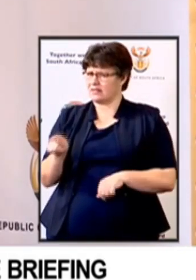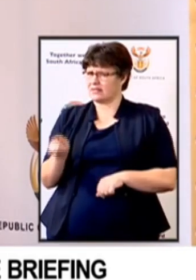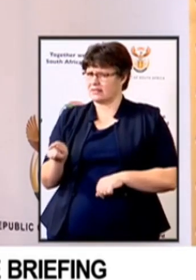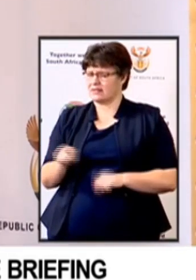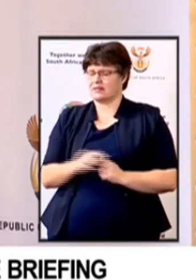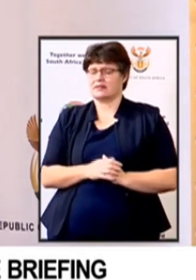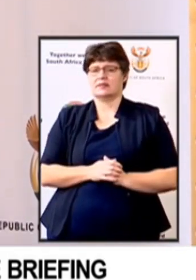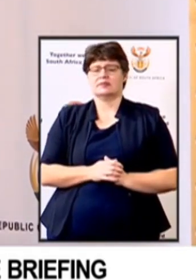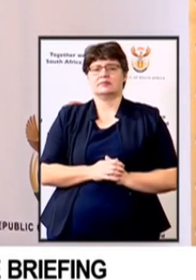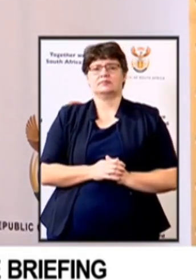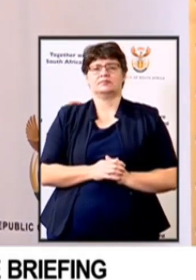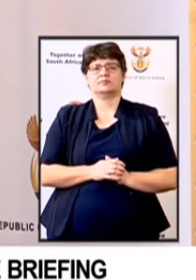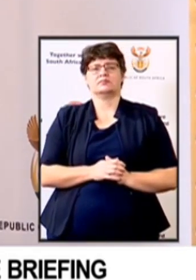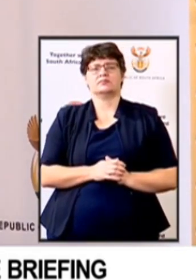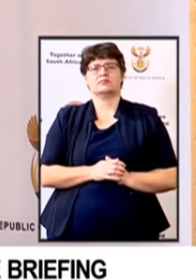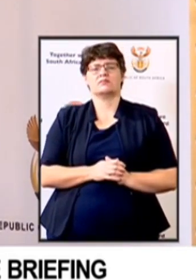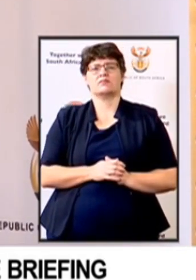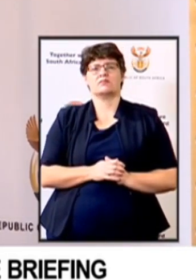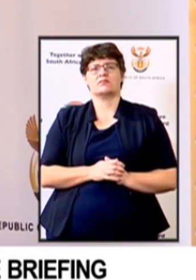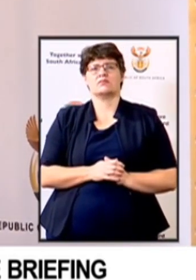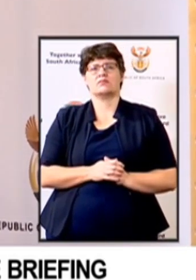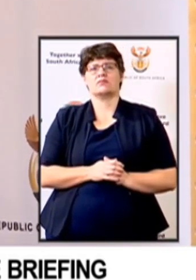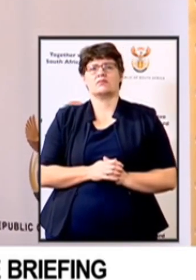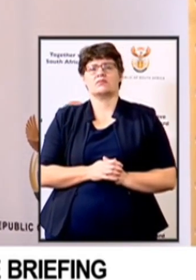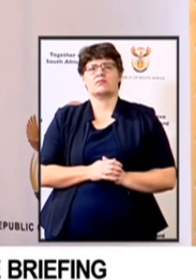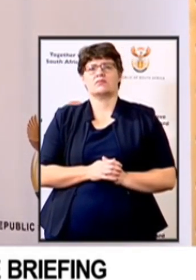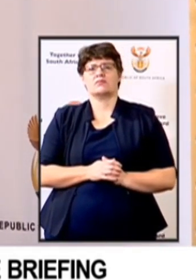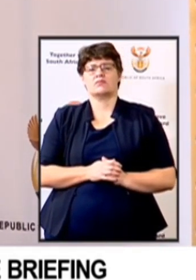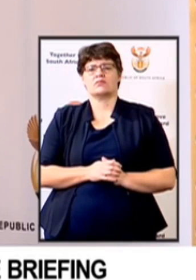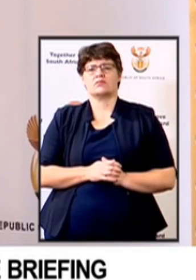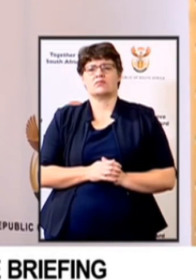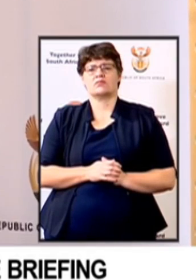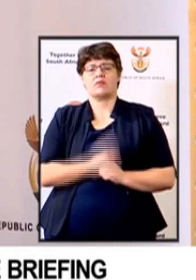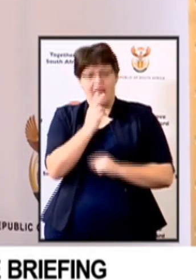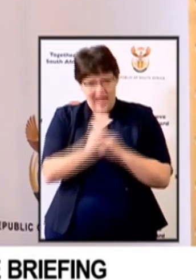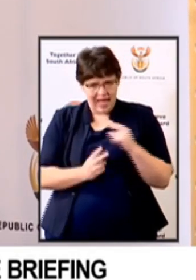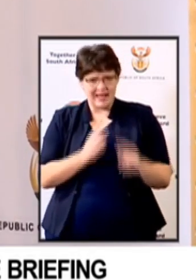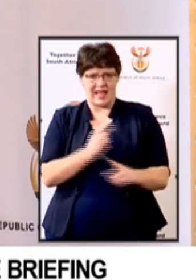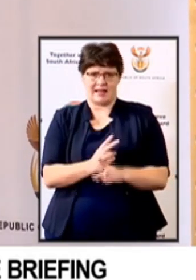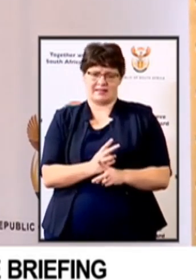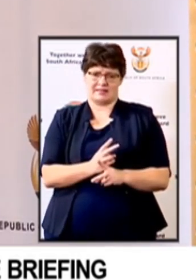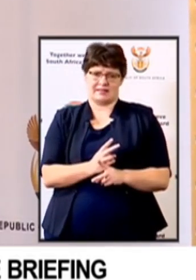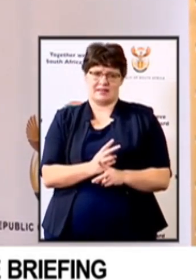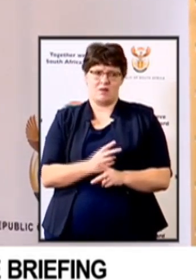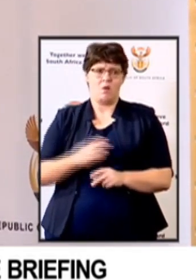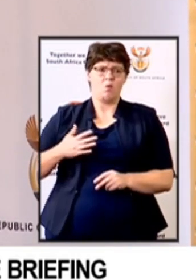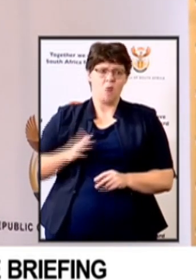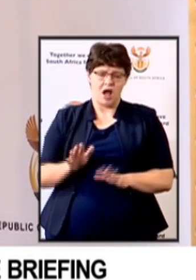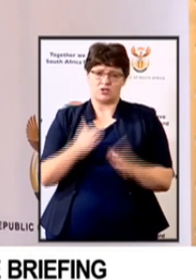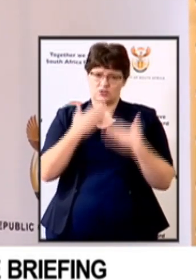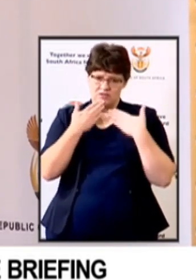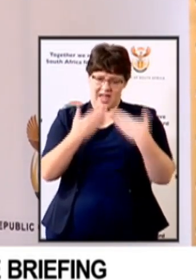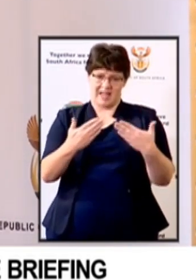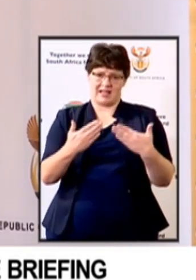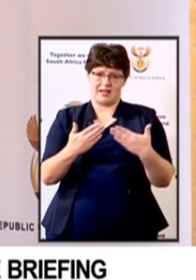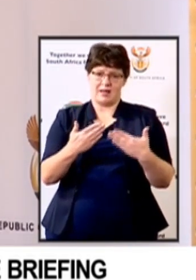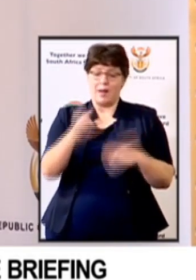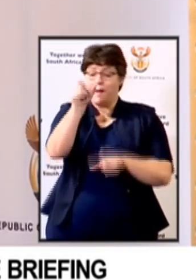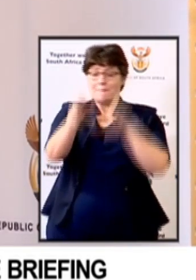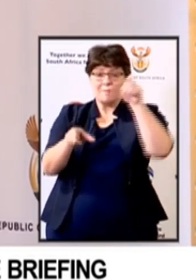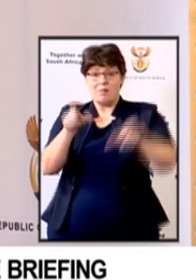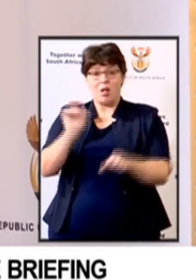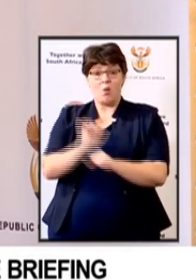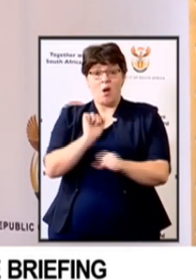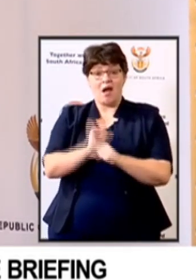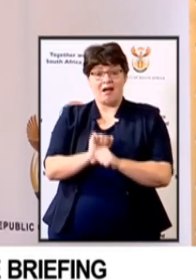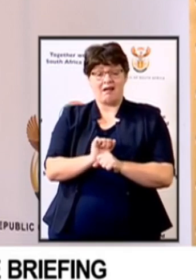matter. And I want to again take this opportunity and thank once more those public servants that have